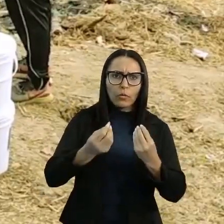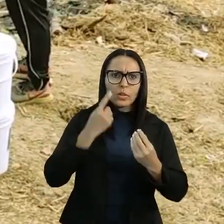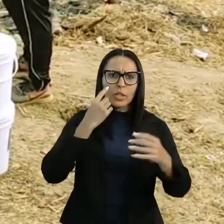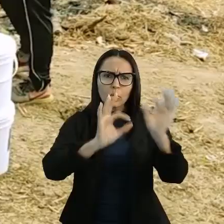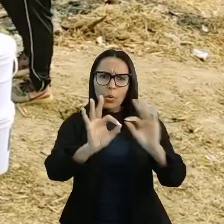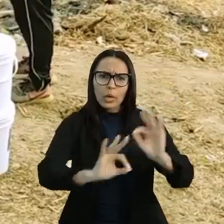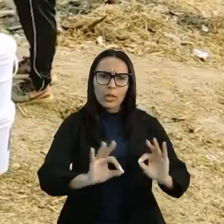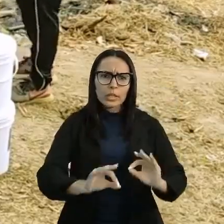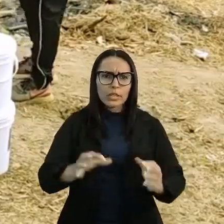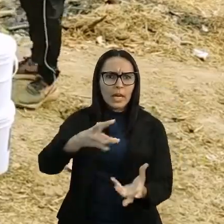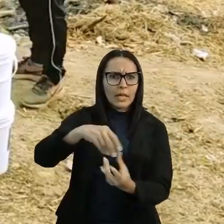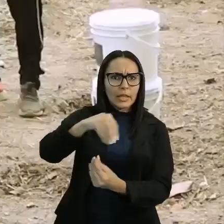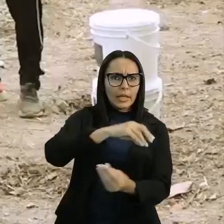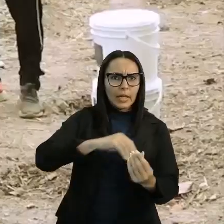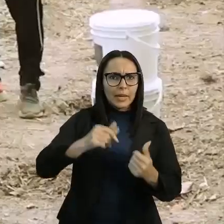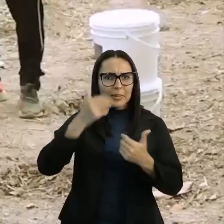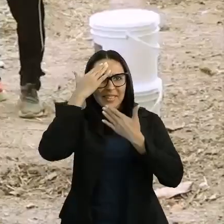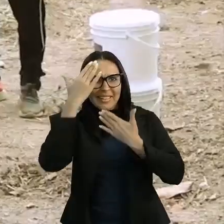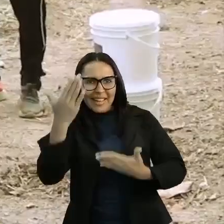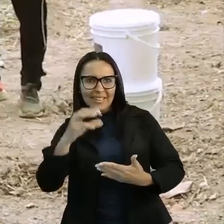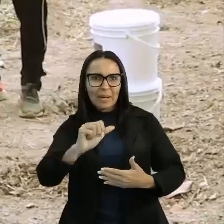I feel very nice to be here.